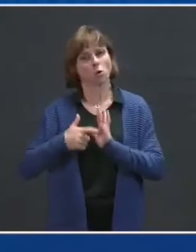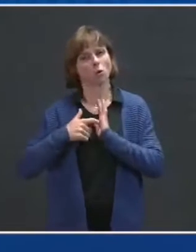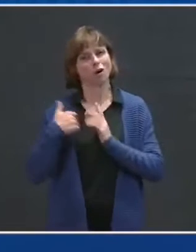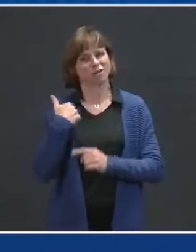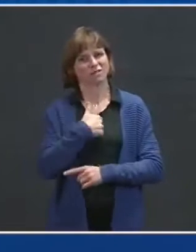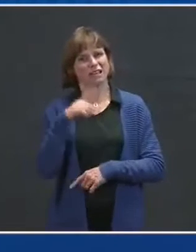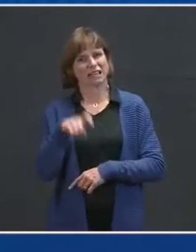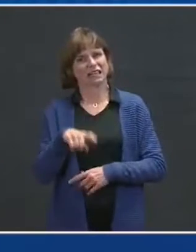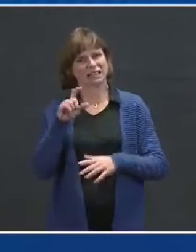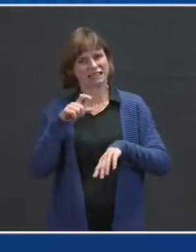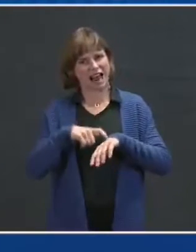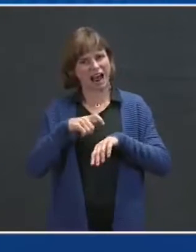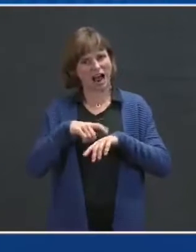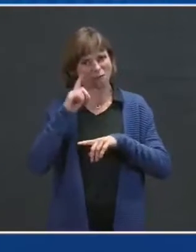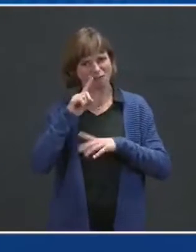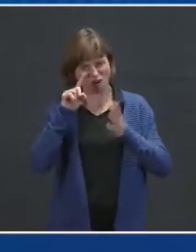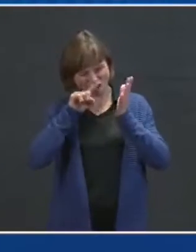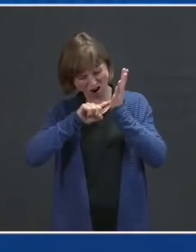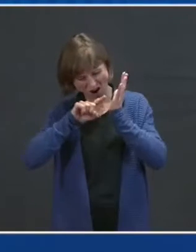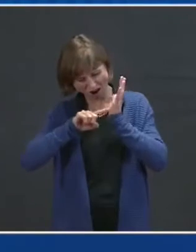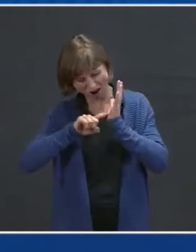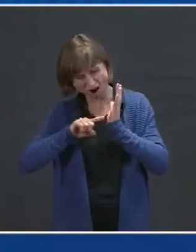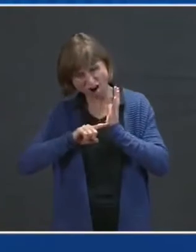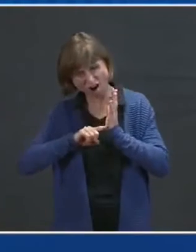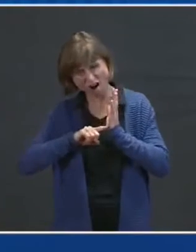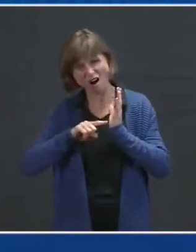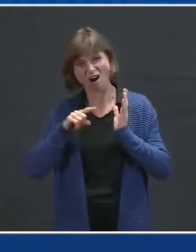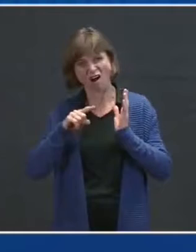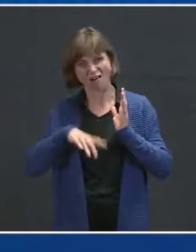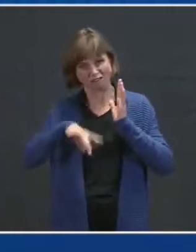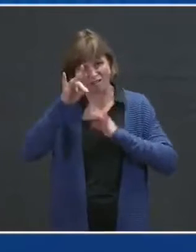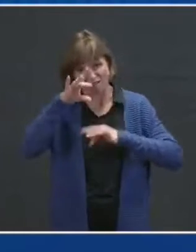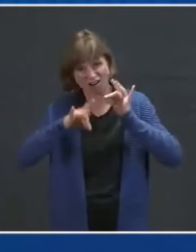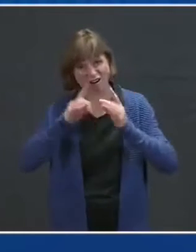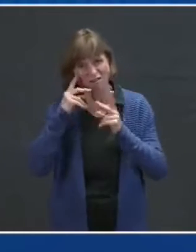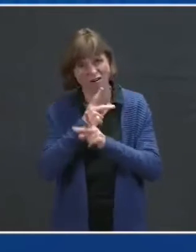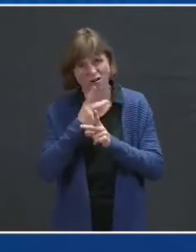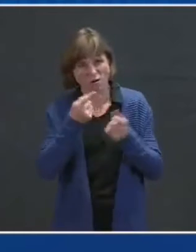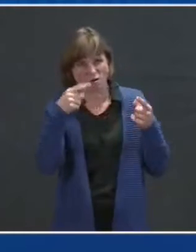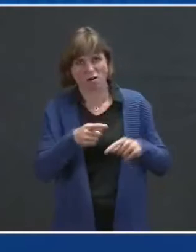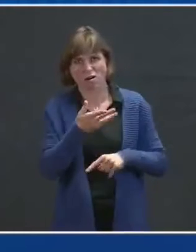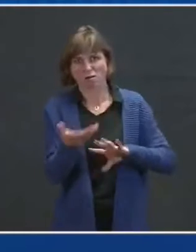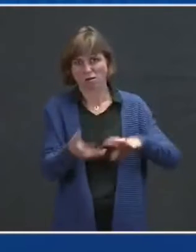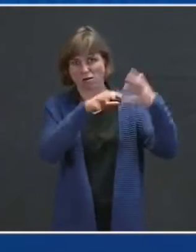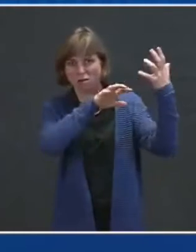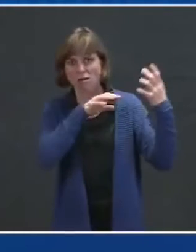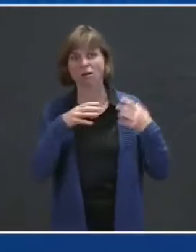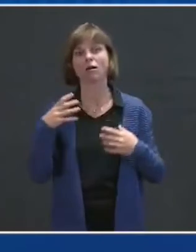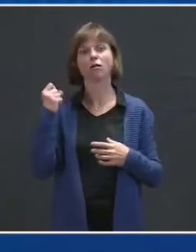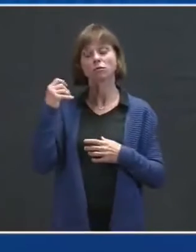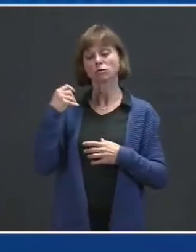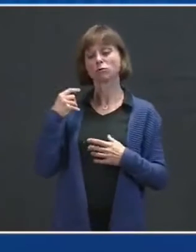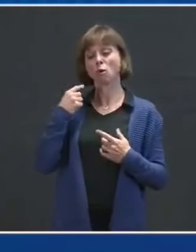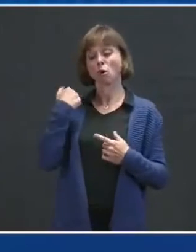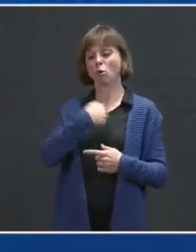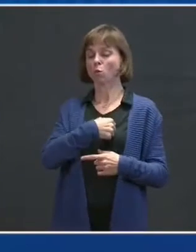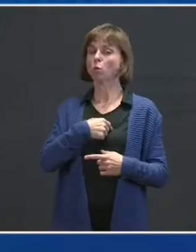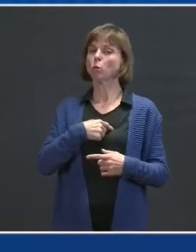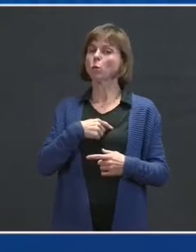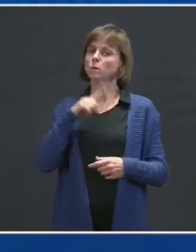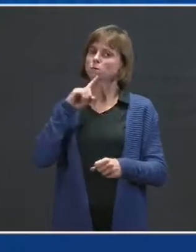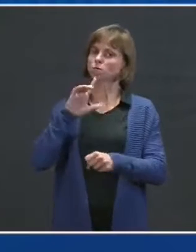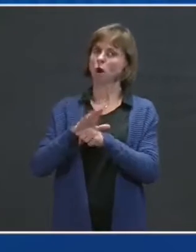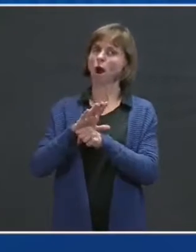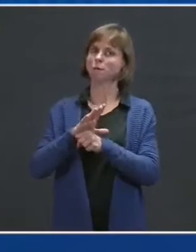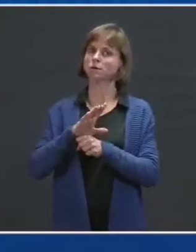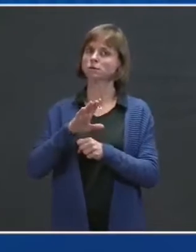Second, building back better to modernize federal defenses. We're absolutely committed to reducing the risk this happens again. If